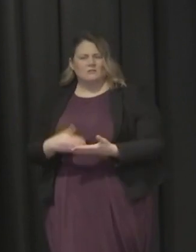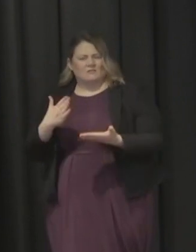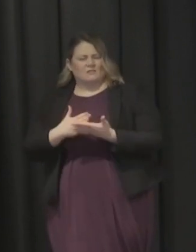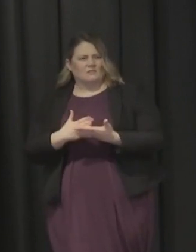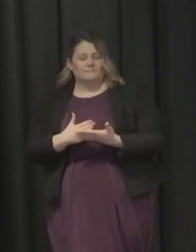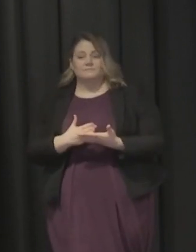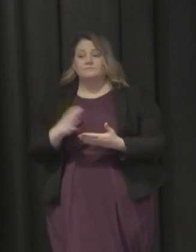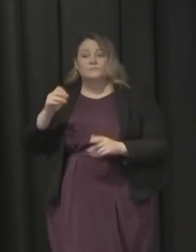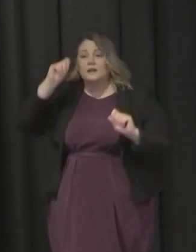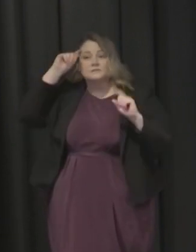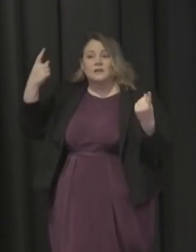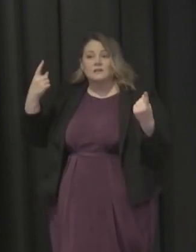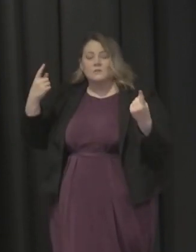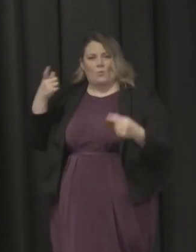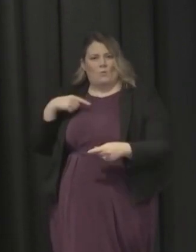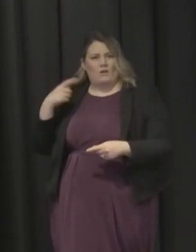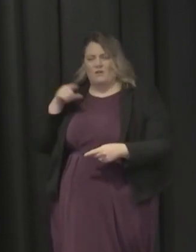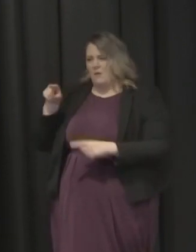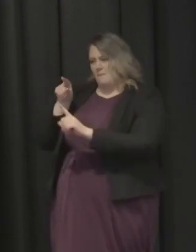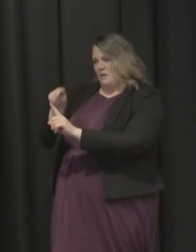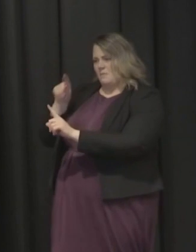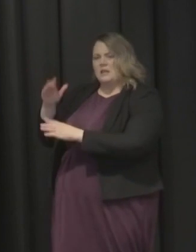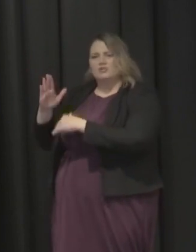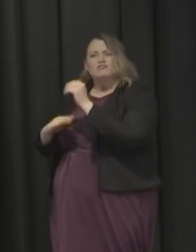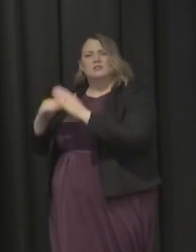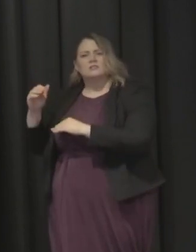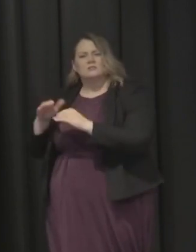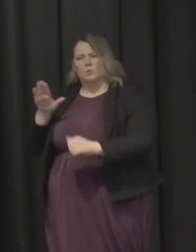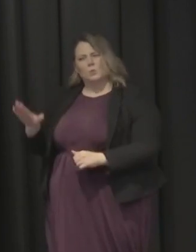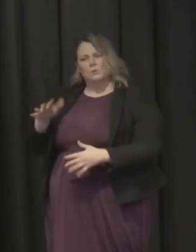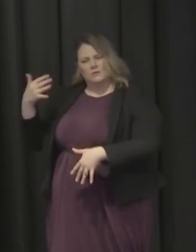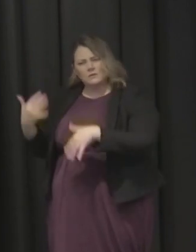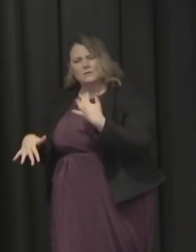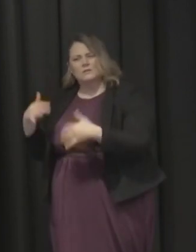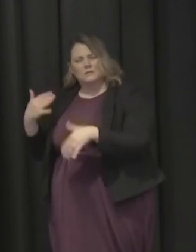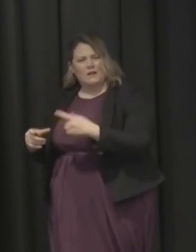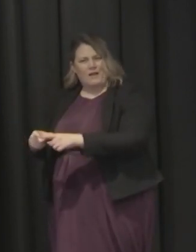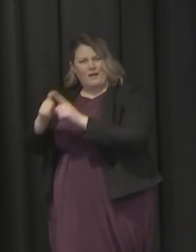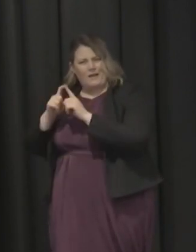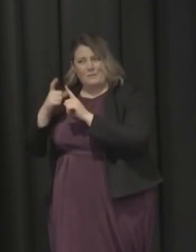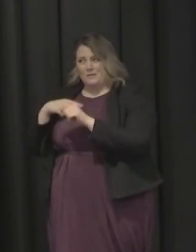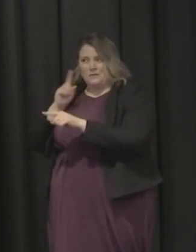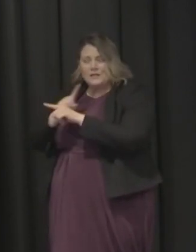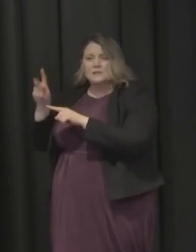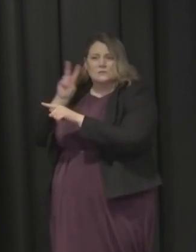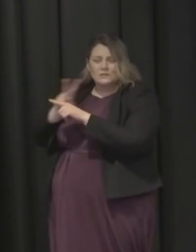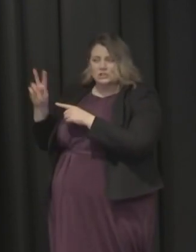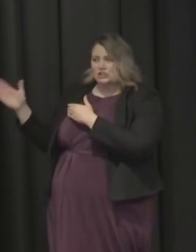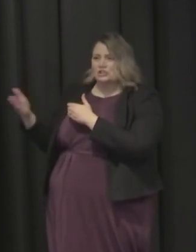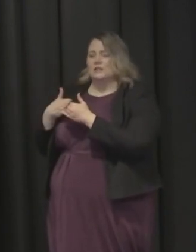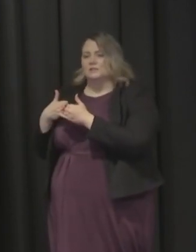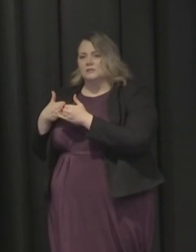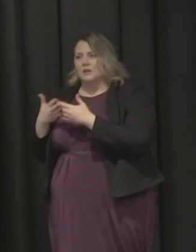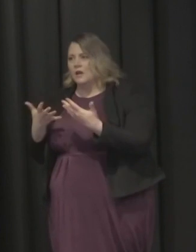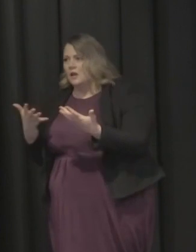Victorian construction industry and therefore broke its well-established principle of co-funding business support packages with us